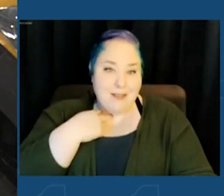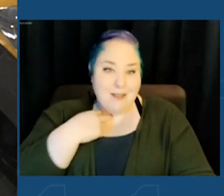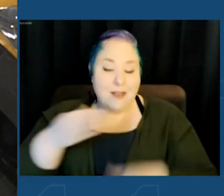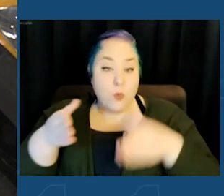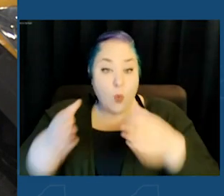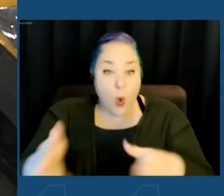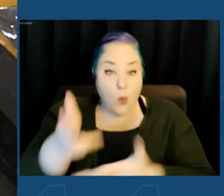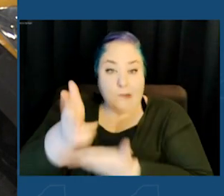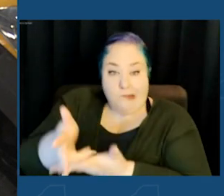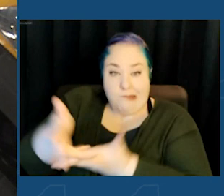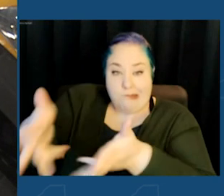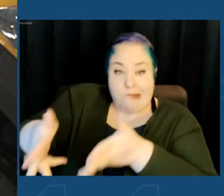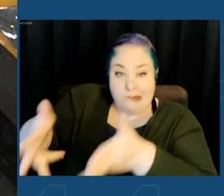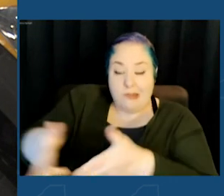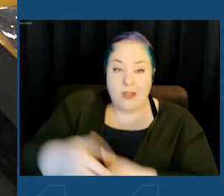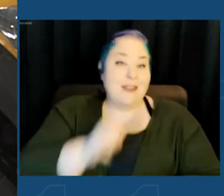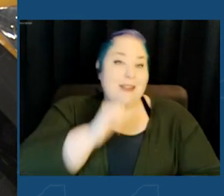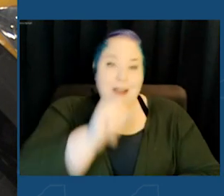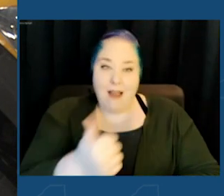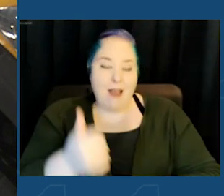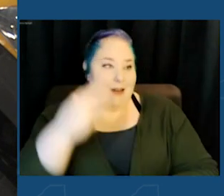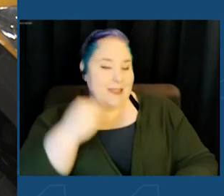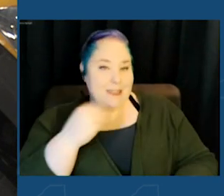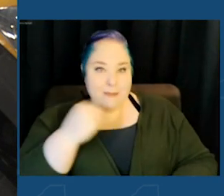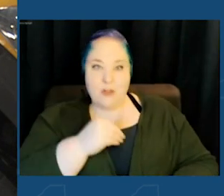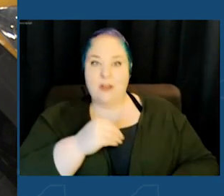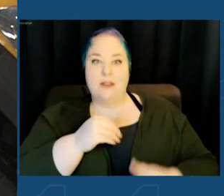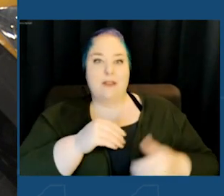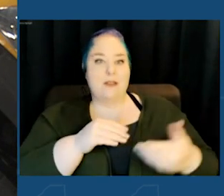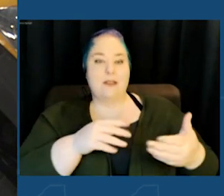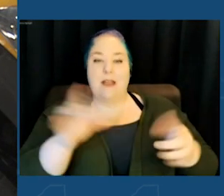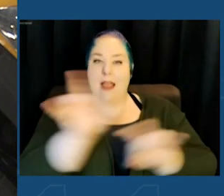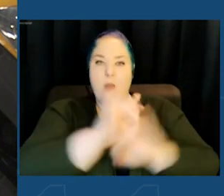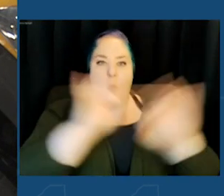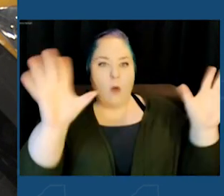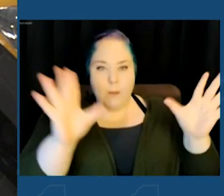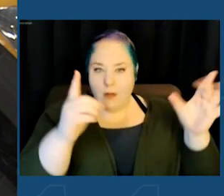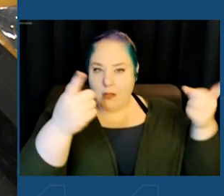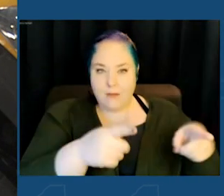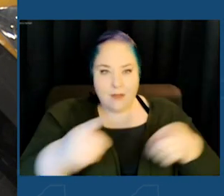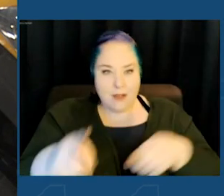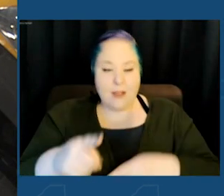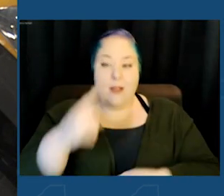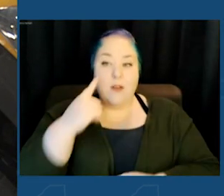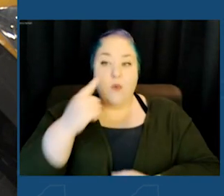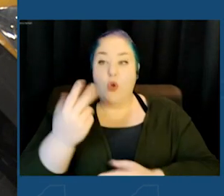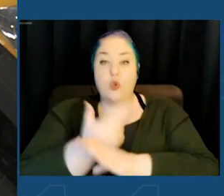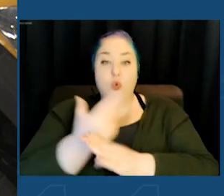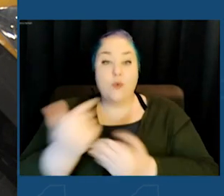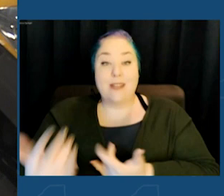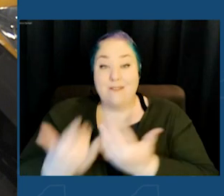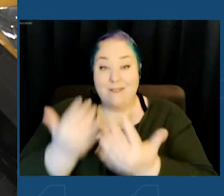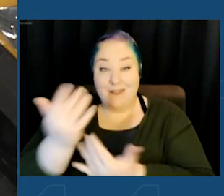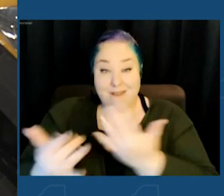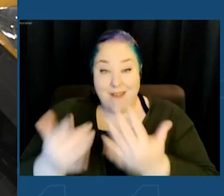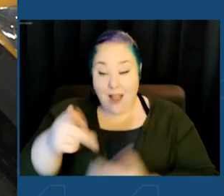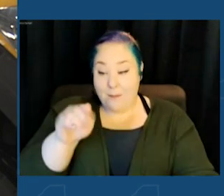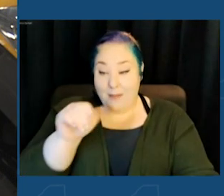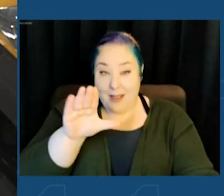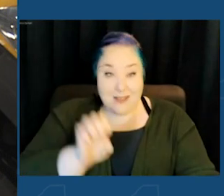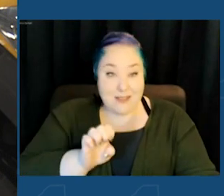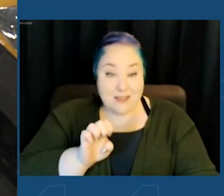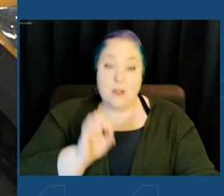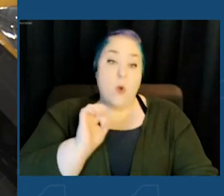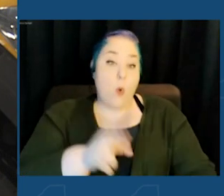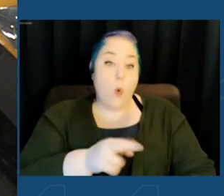devastating circumstance at home because of an inside generator or people using fireplaces in a way that does not is not smart so